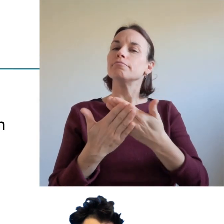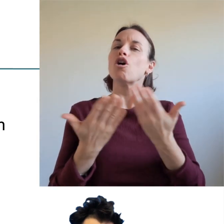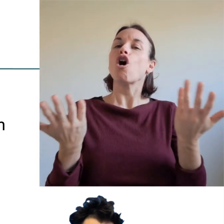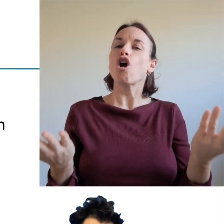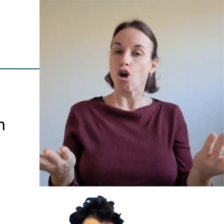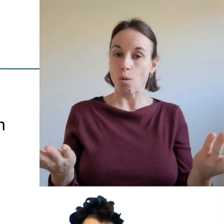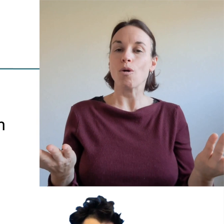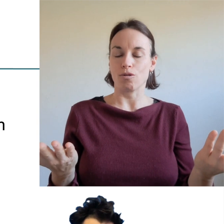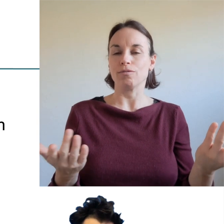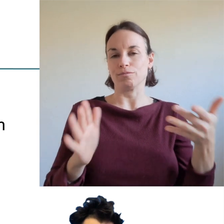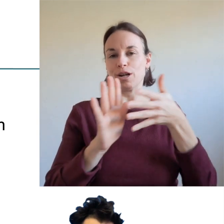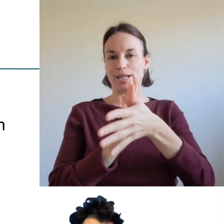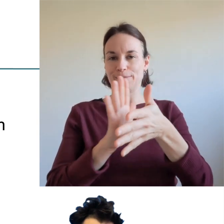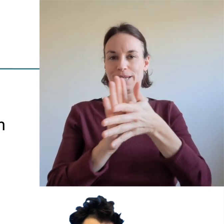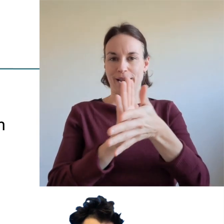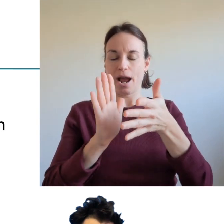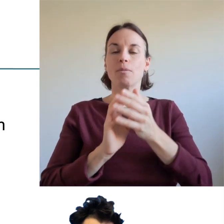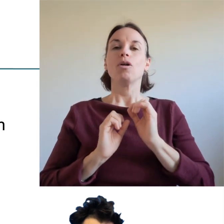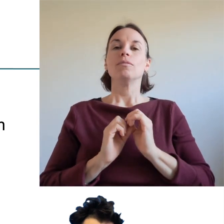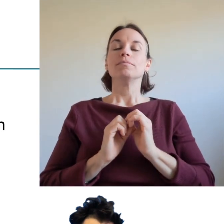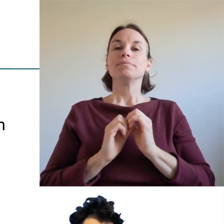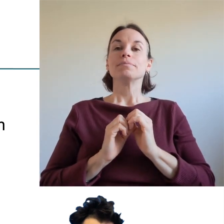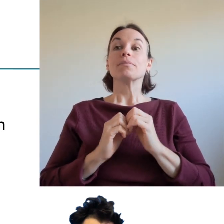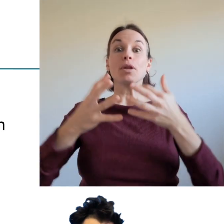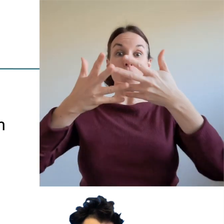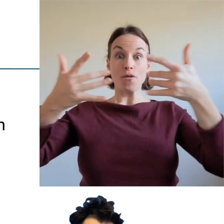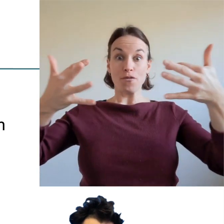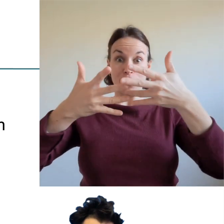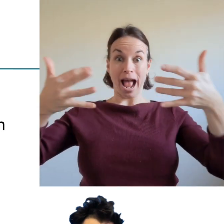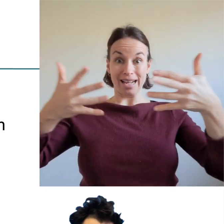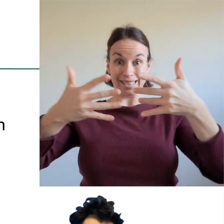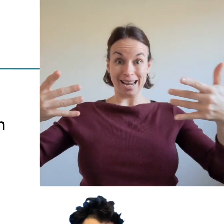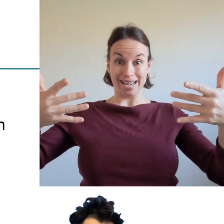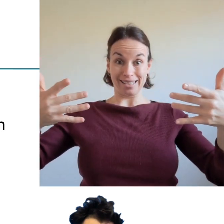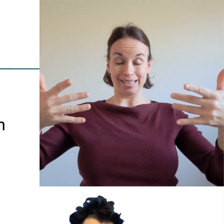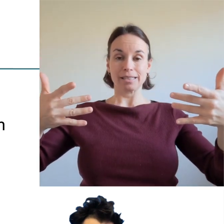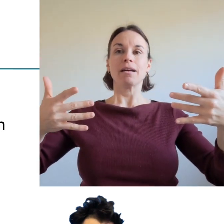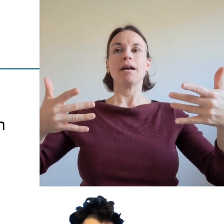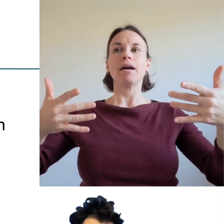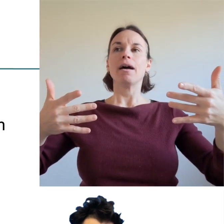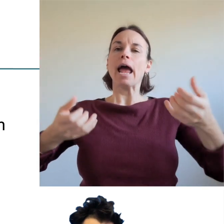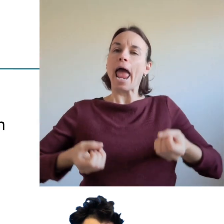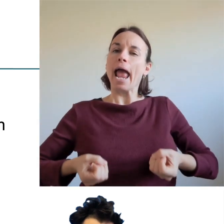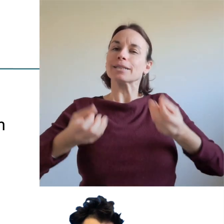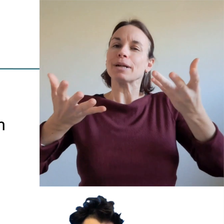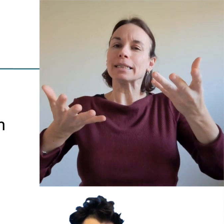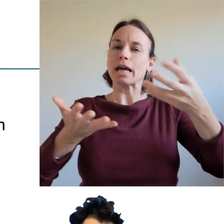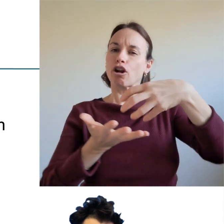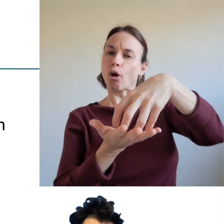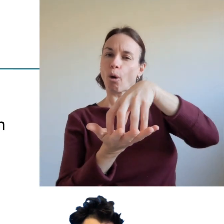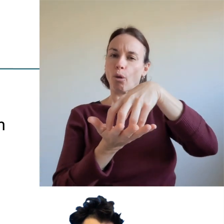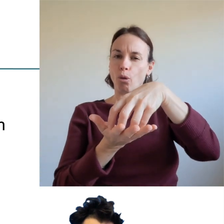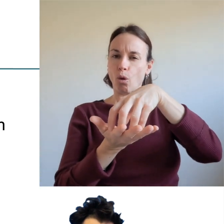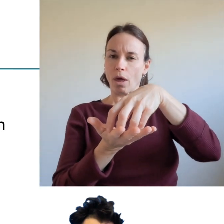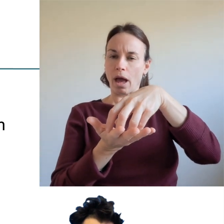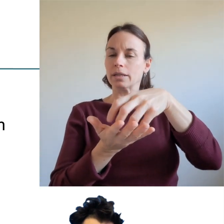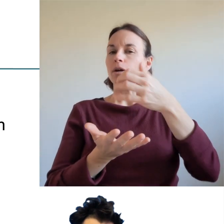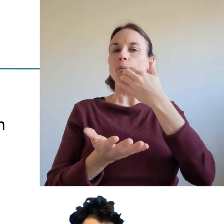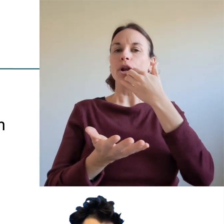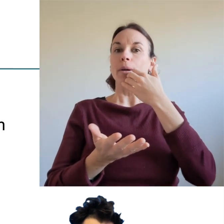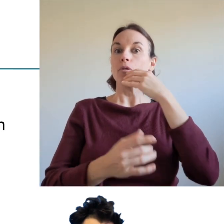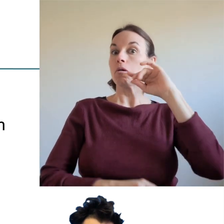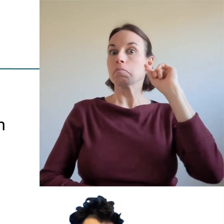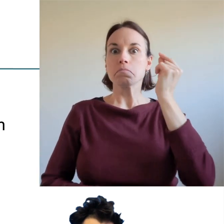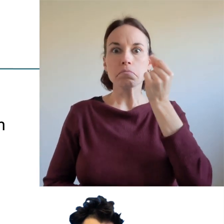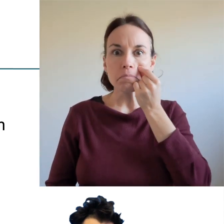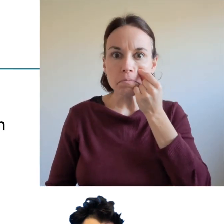based on the following evidence. The marker corners down occurs with signs denoting lack of knowledge, such as find